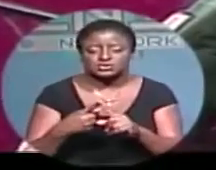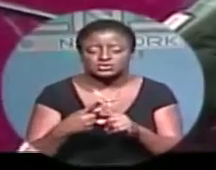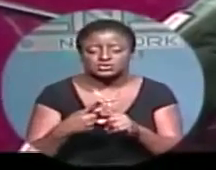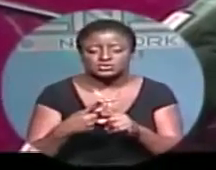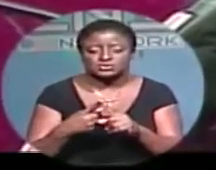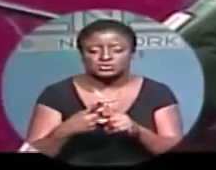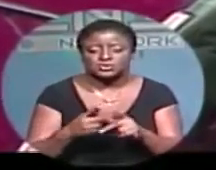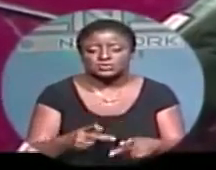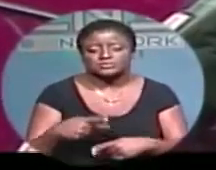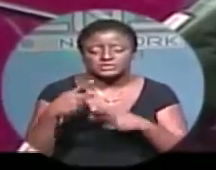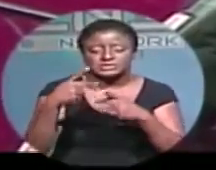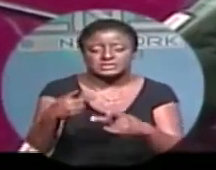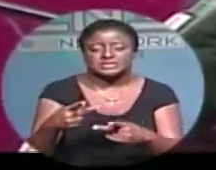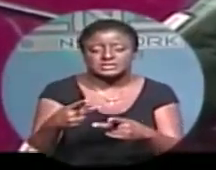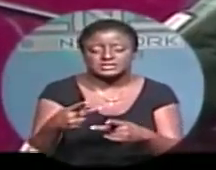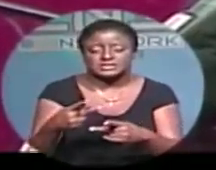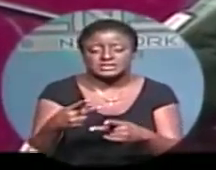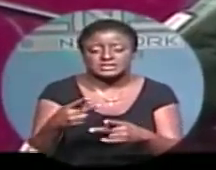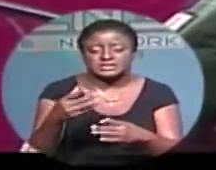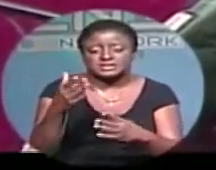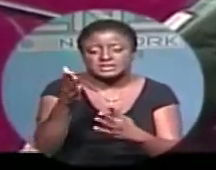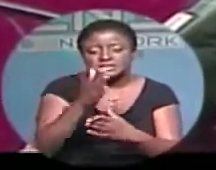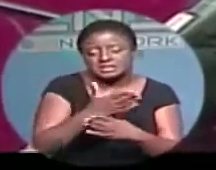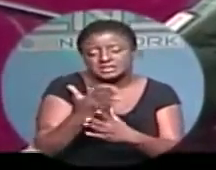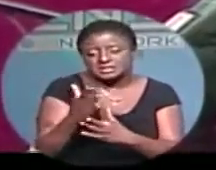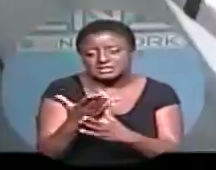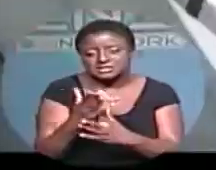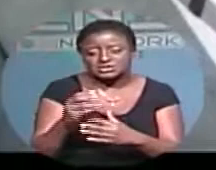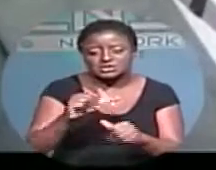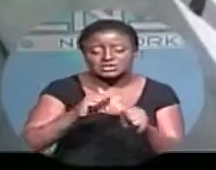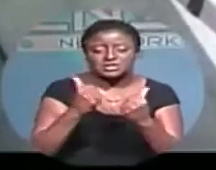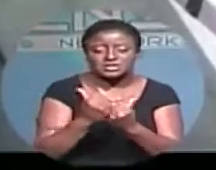coordination in the delivery of services to the community.